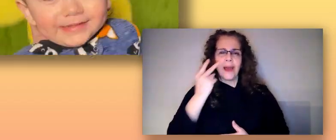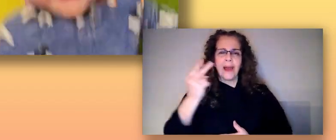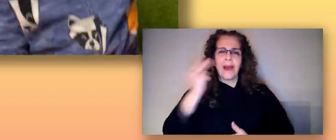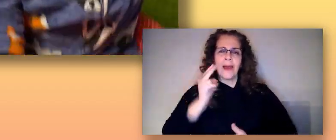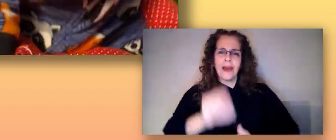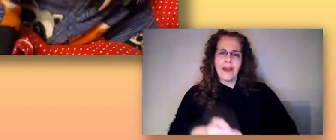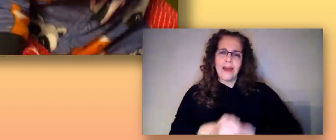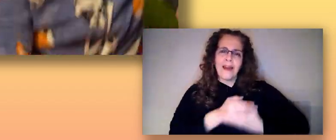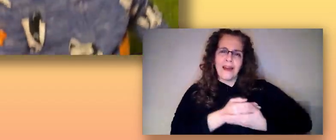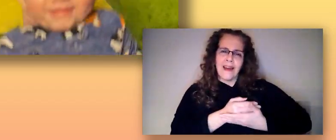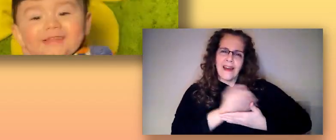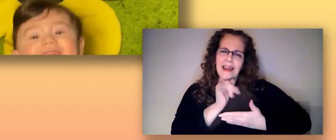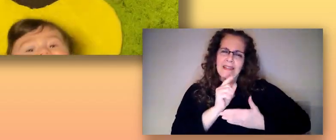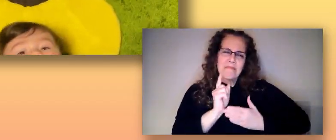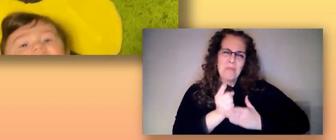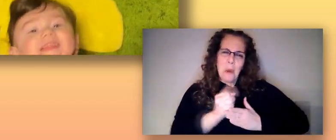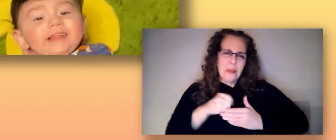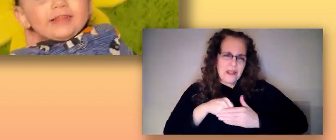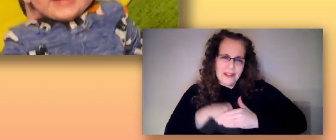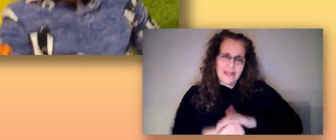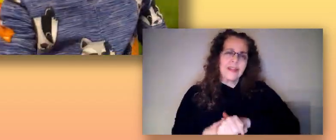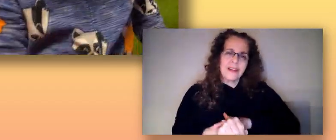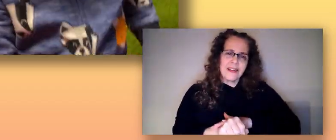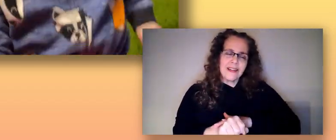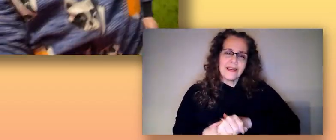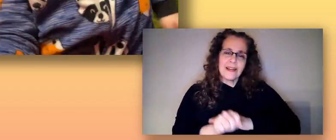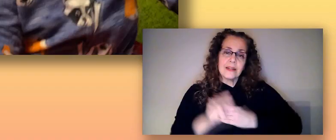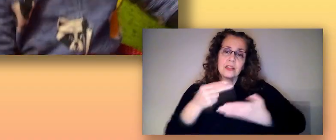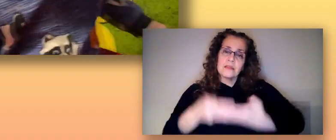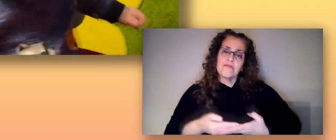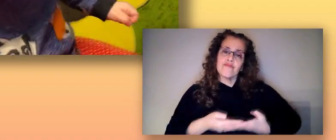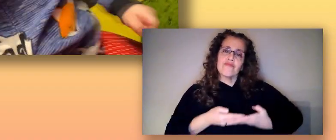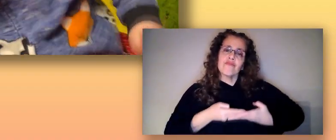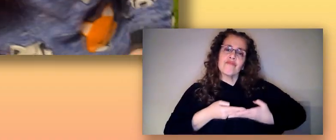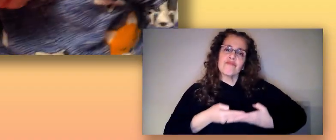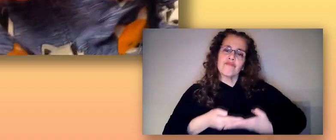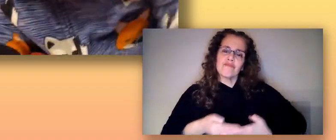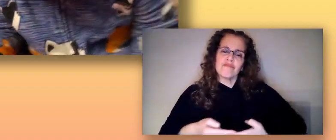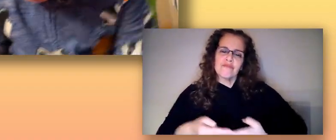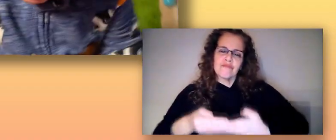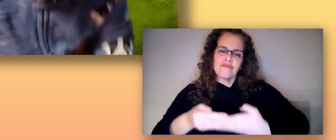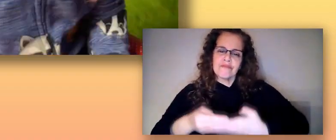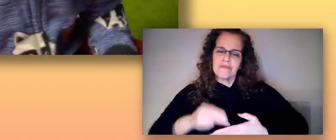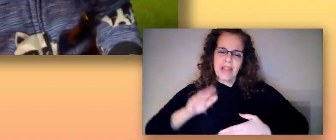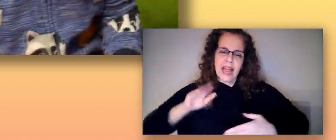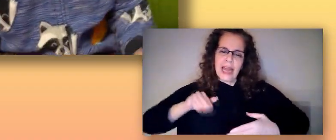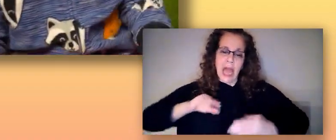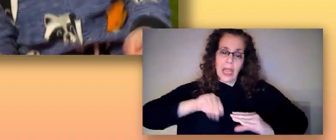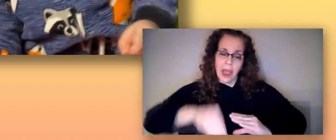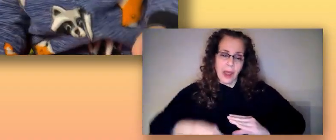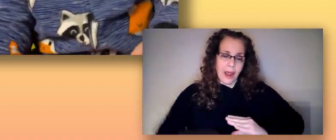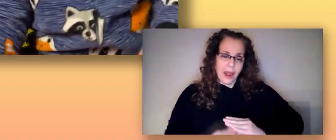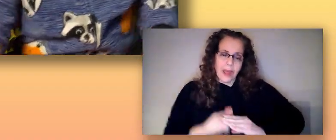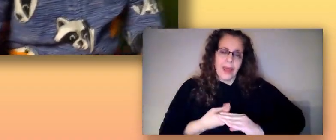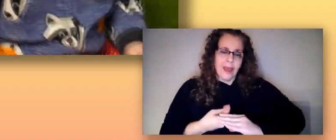swaying you, as in that hammock when you weren't yet conceived. And I was looking up through